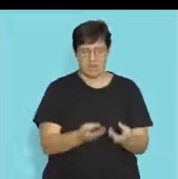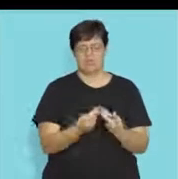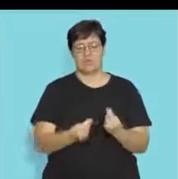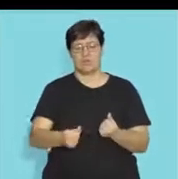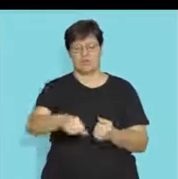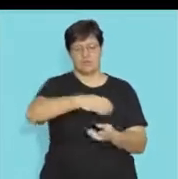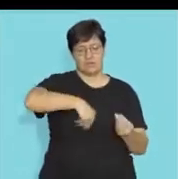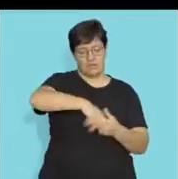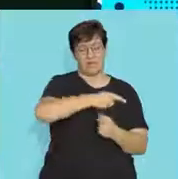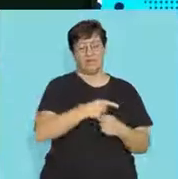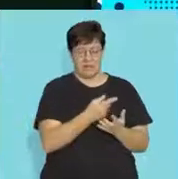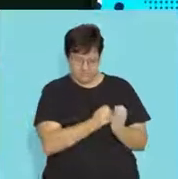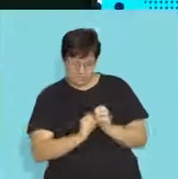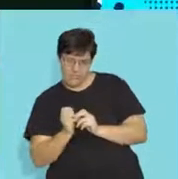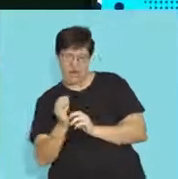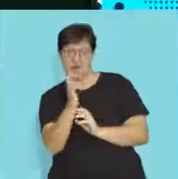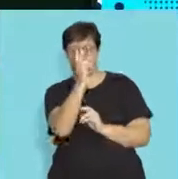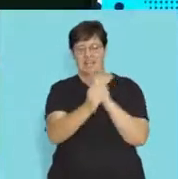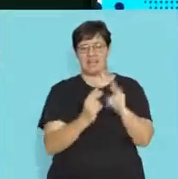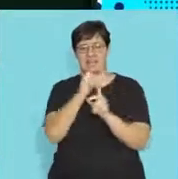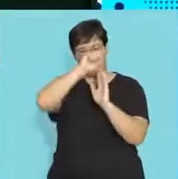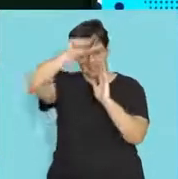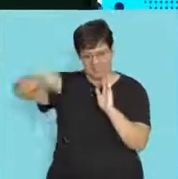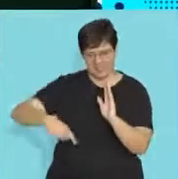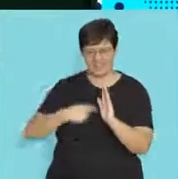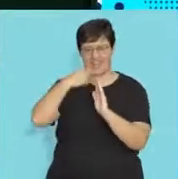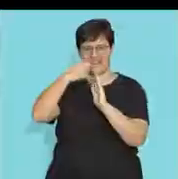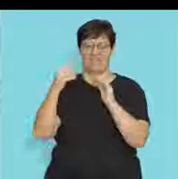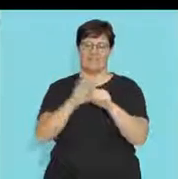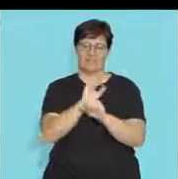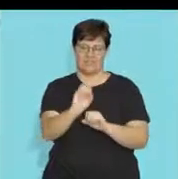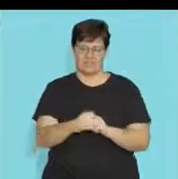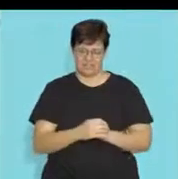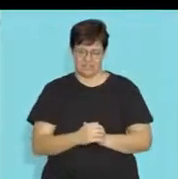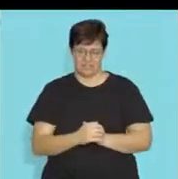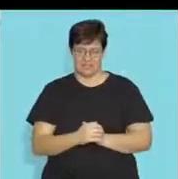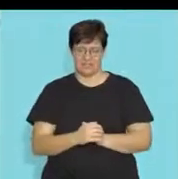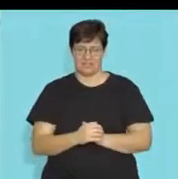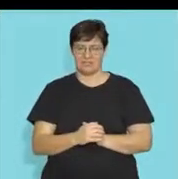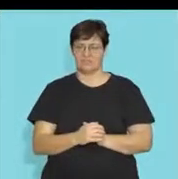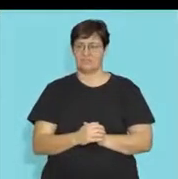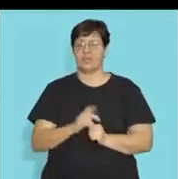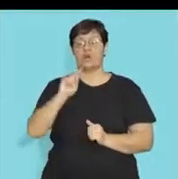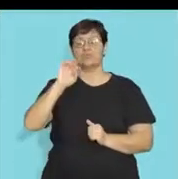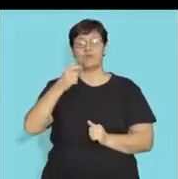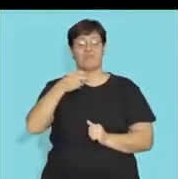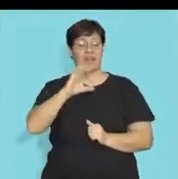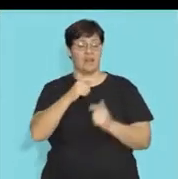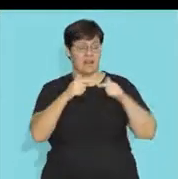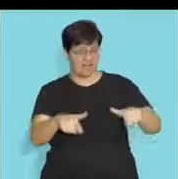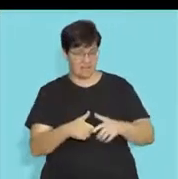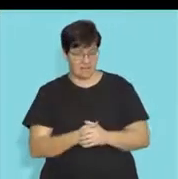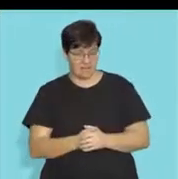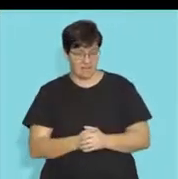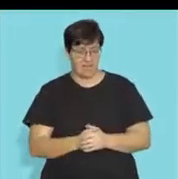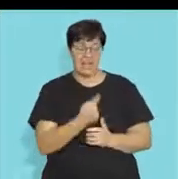chain. And that is part of completing the nutrient cycle in any ecosystem. The concept of trophic levels, as I